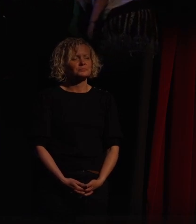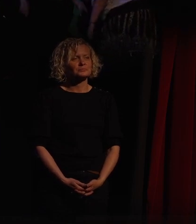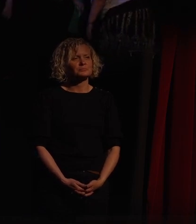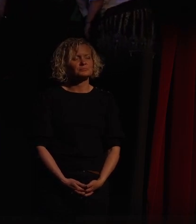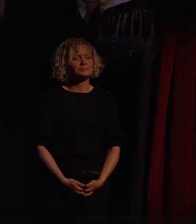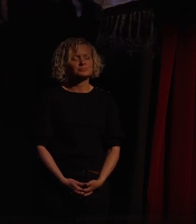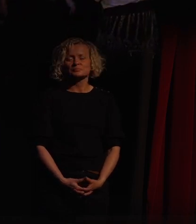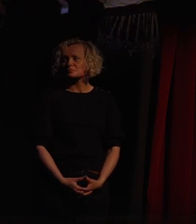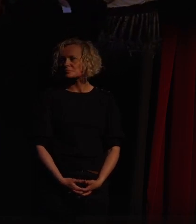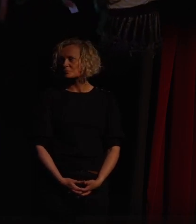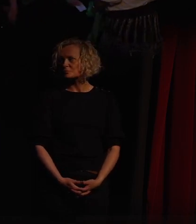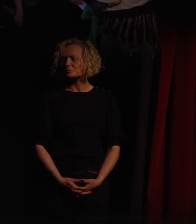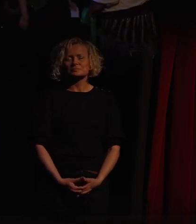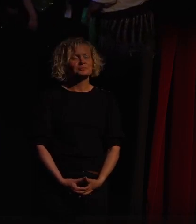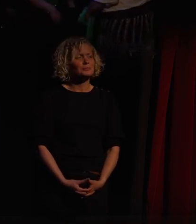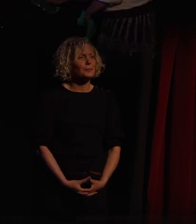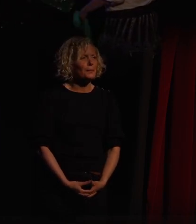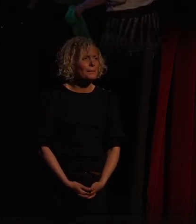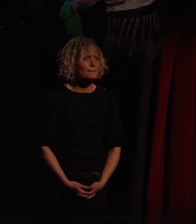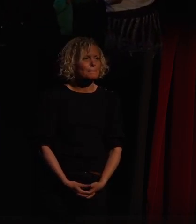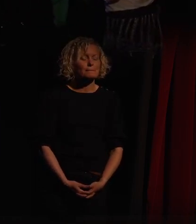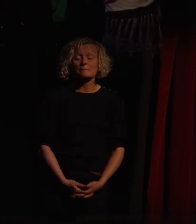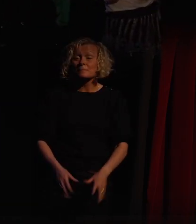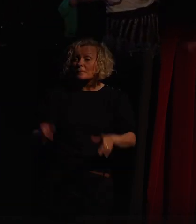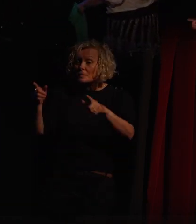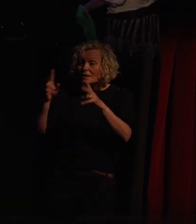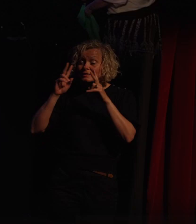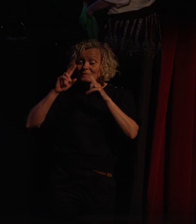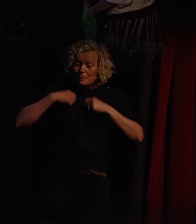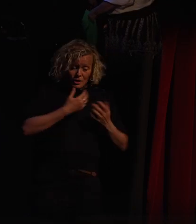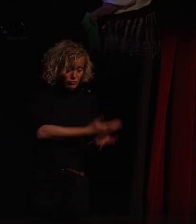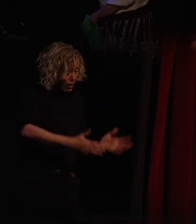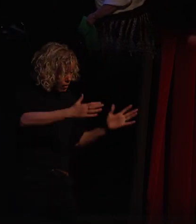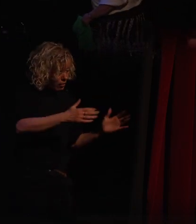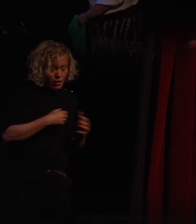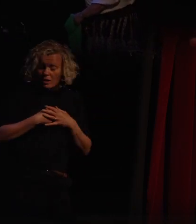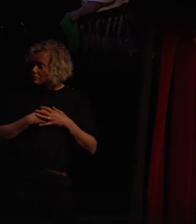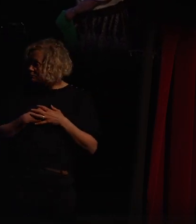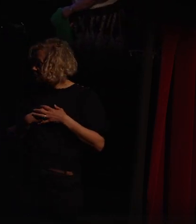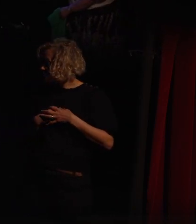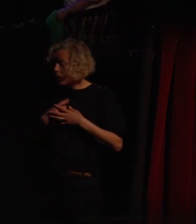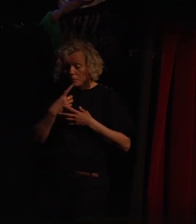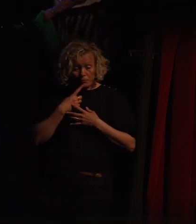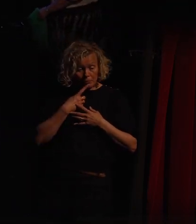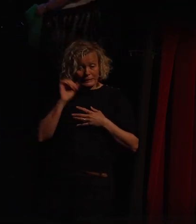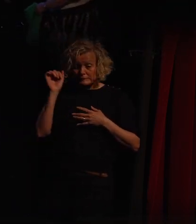going yet? Yes, that way. Hello, have you seen my croc?